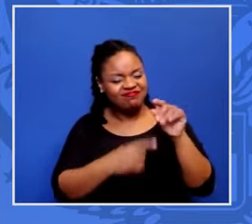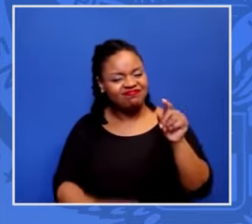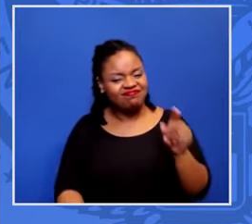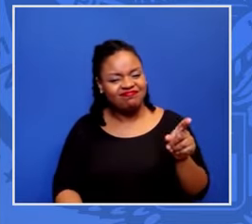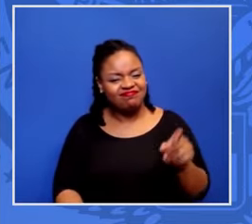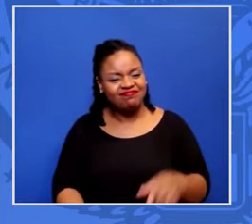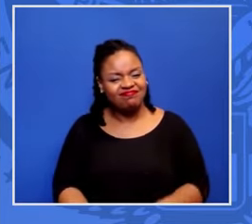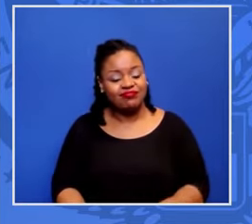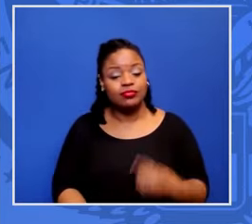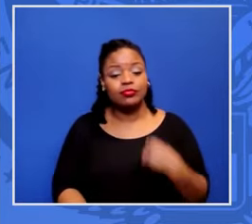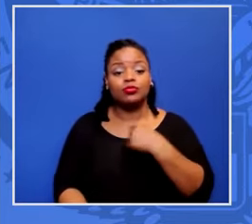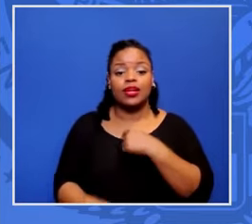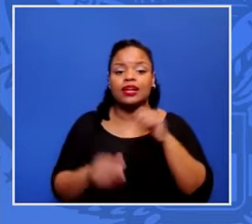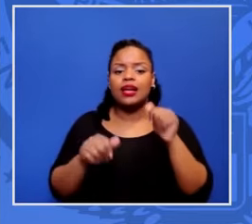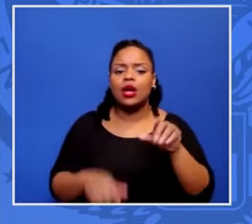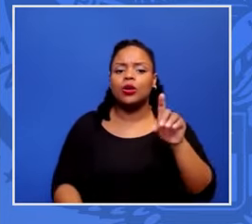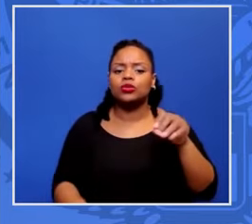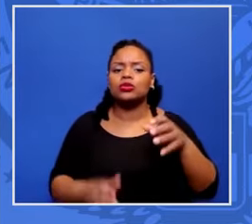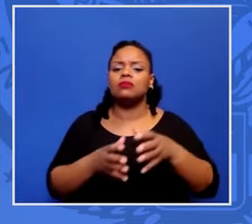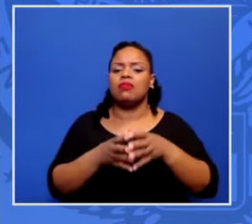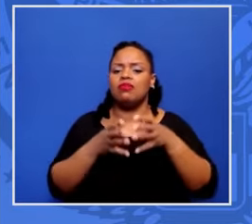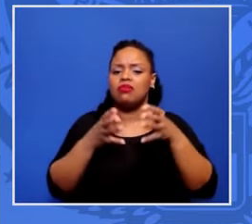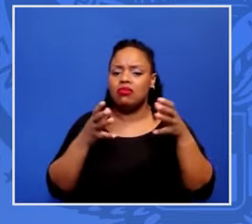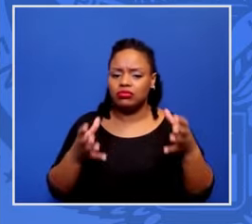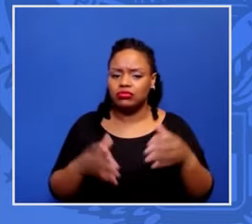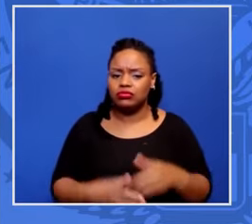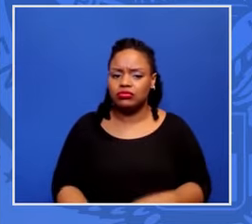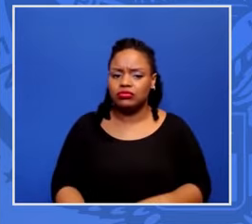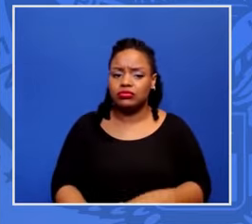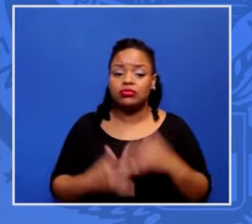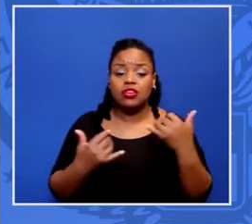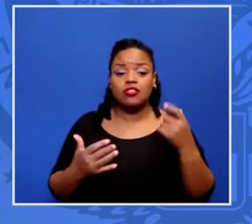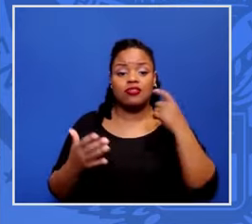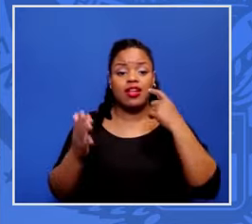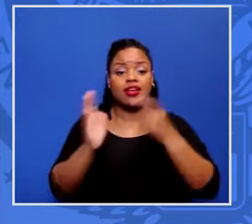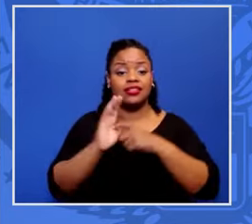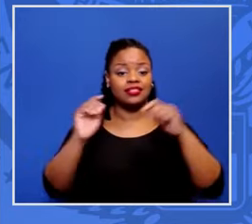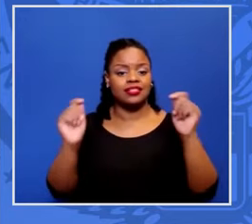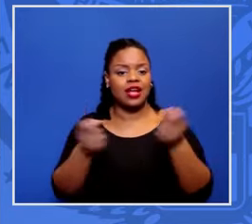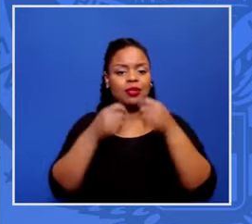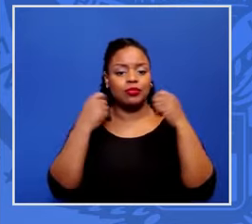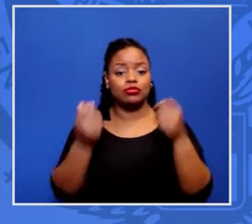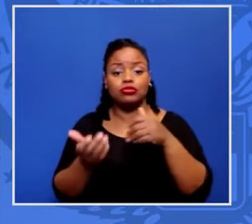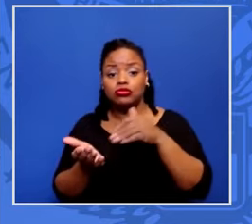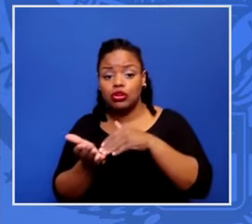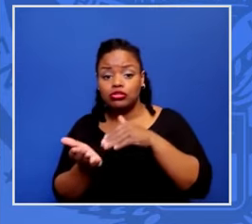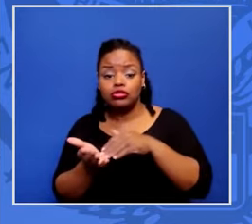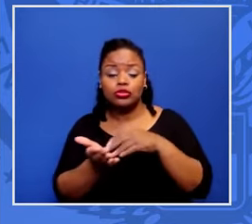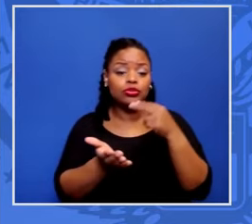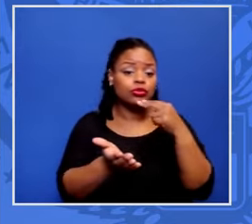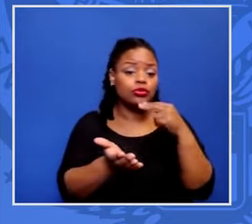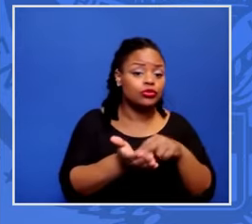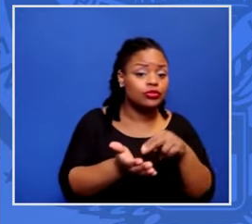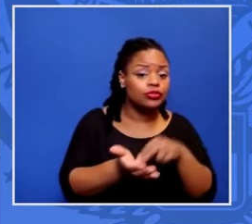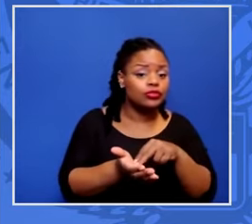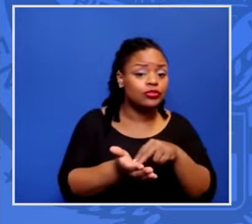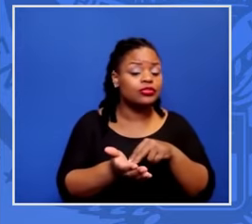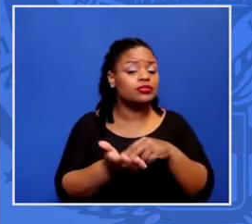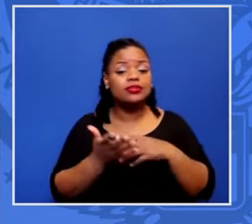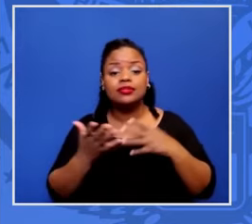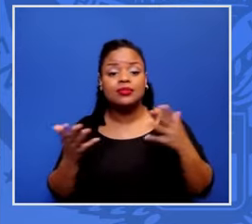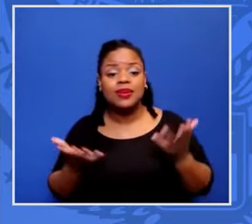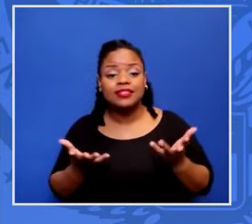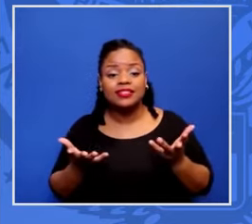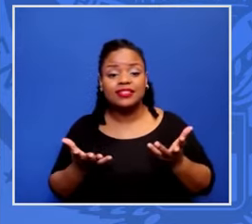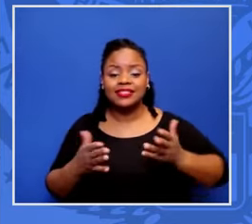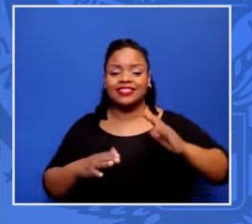and nurses as they are joined by our friends and neighbors for a performance of Lovely Day. In Los Angeles,